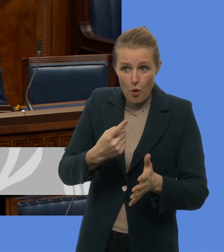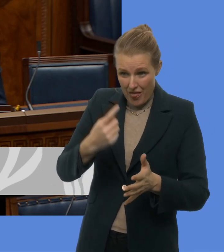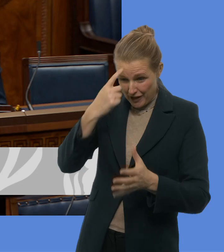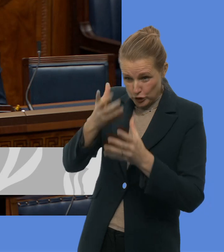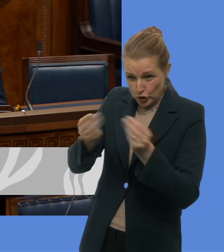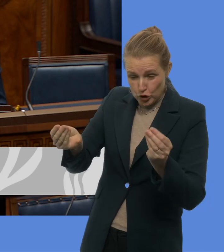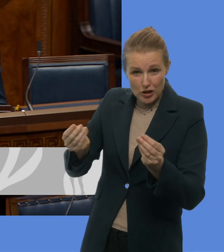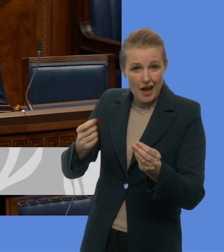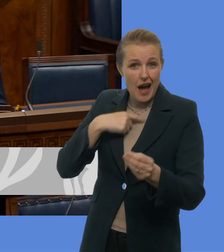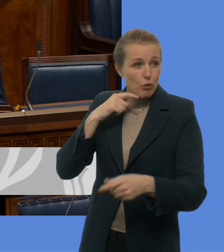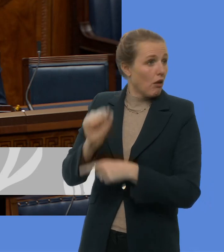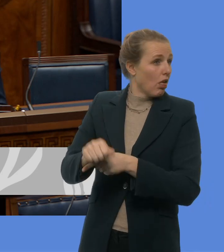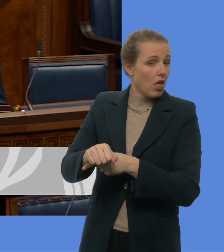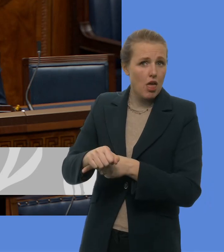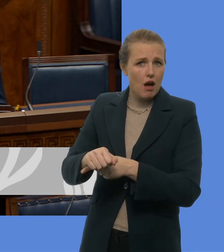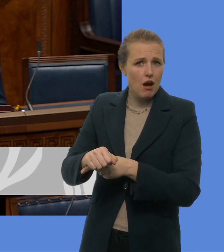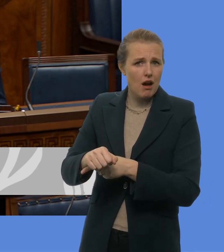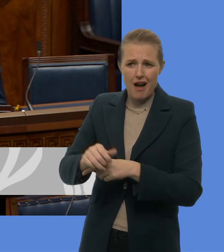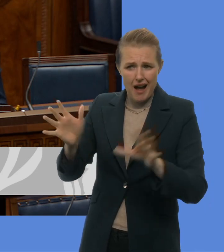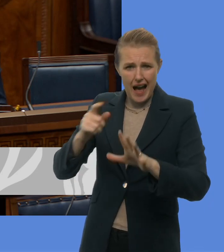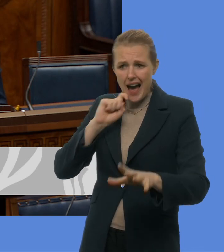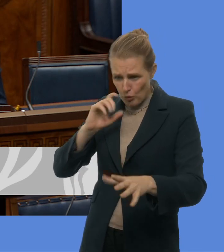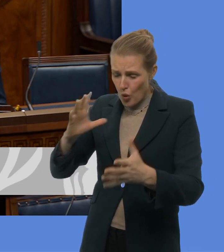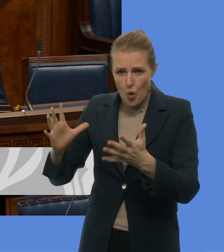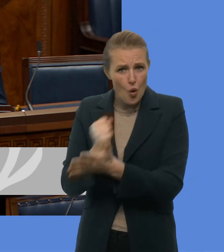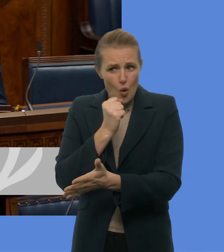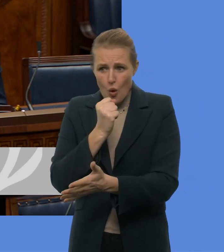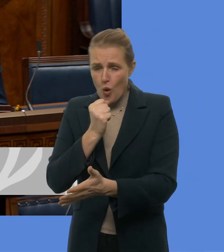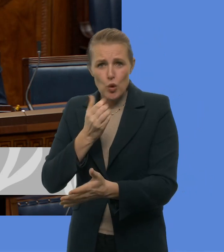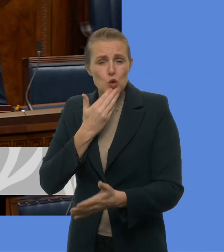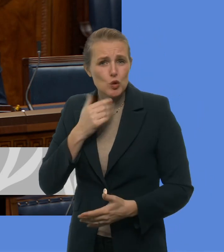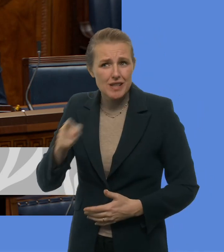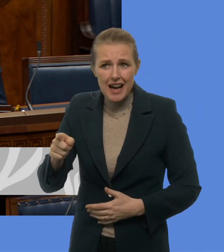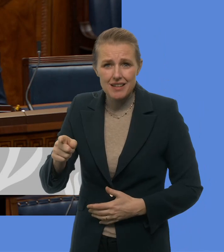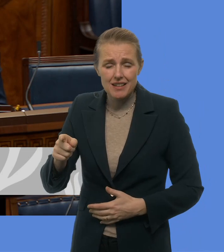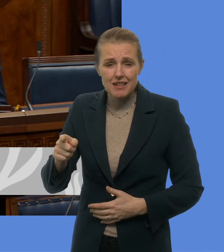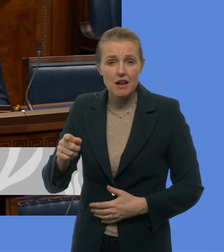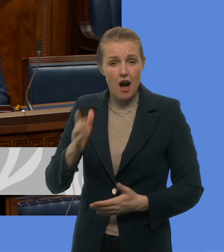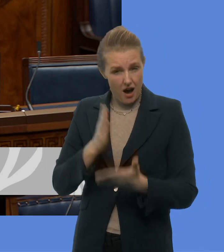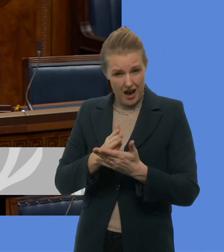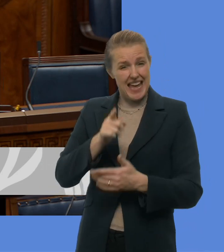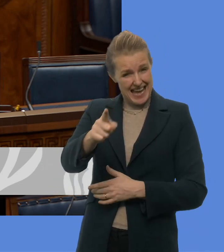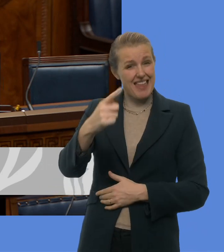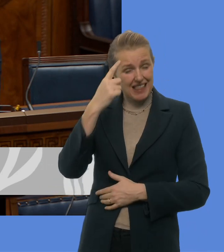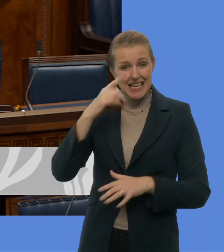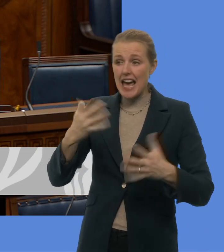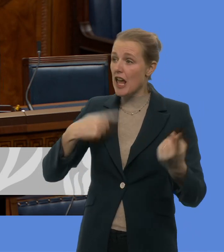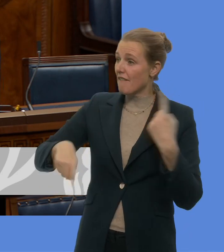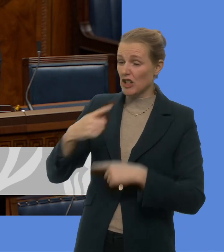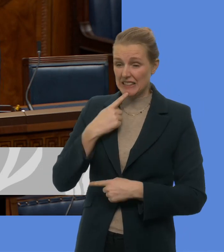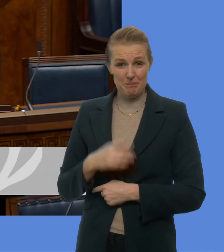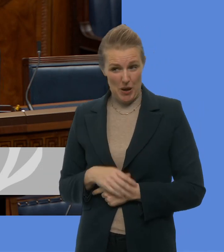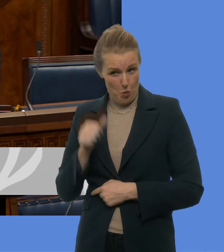it? Does he really think that anybody is sitting back and saying there is a partial